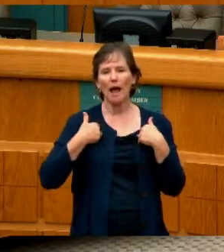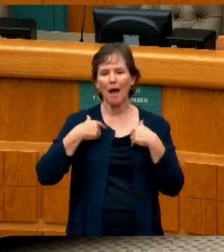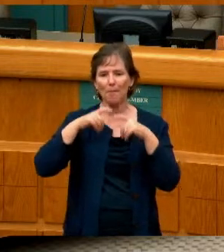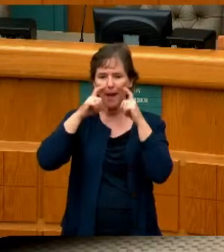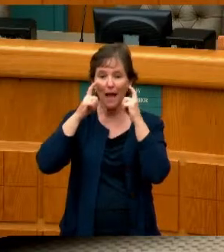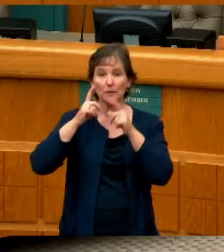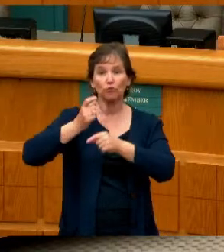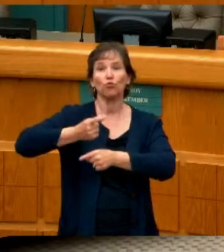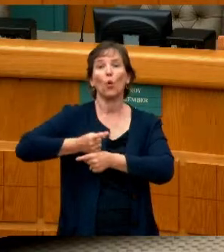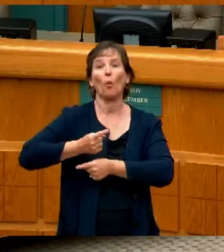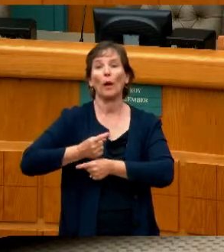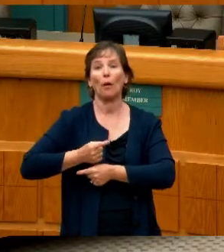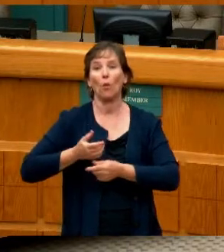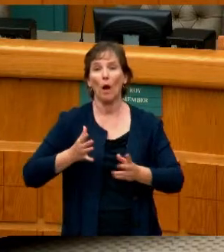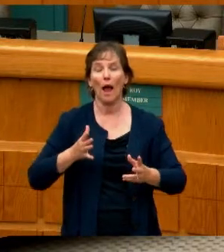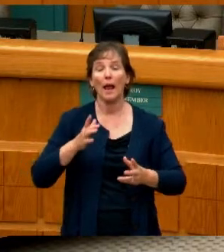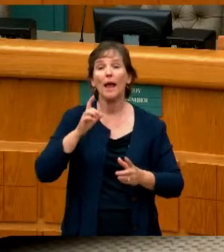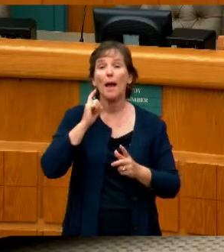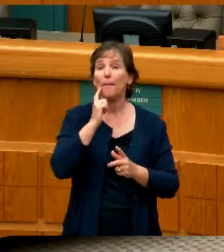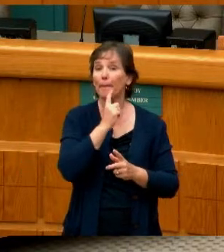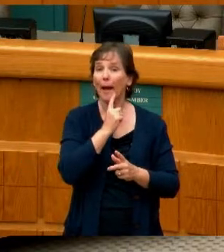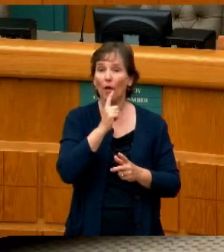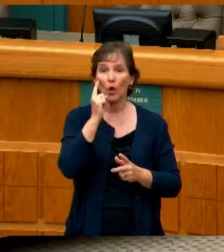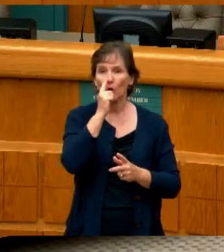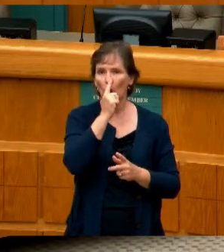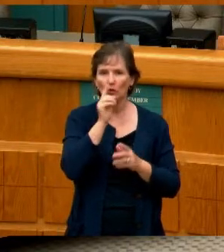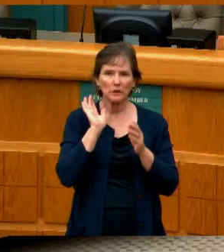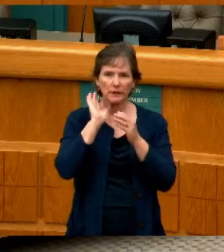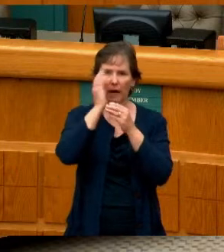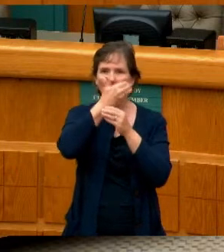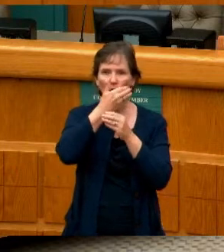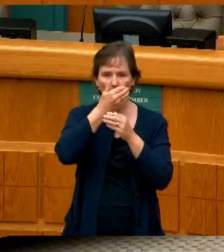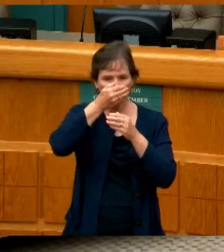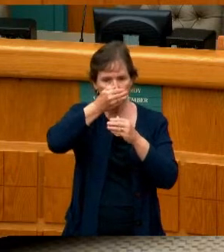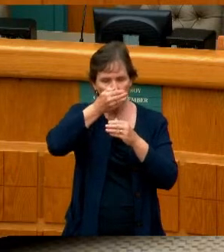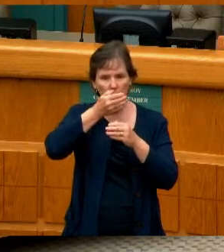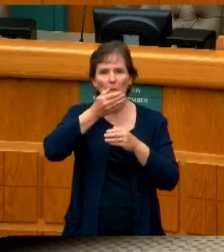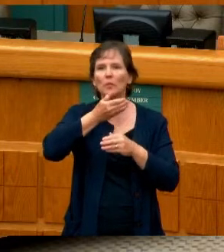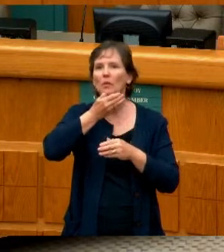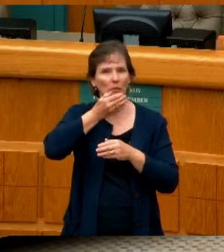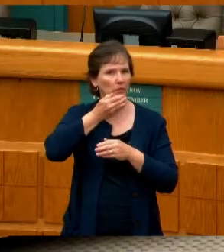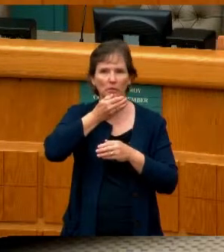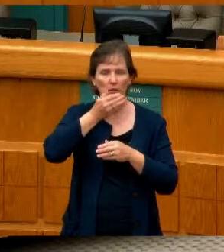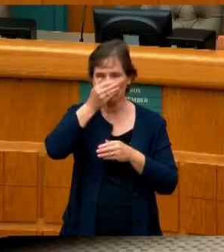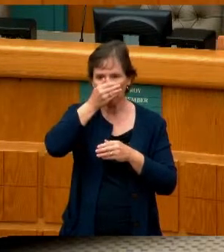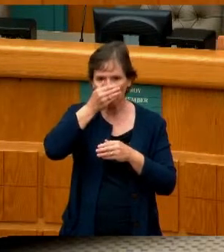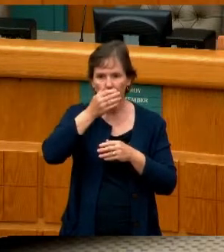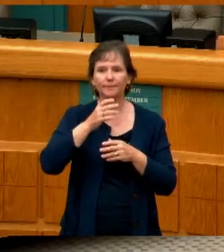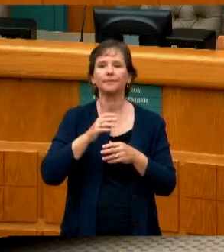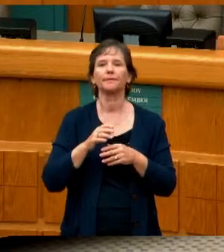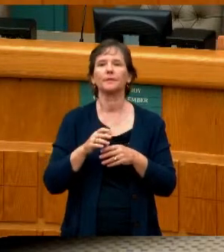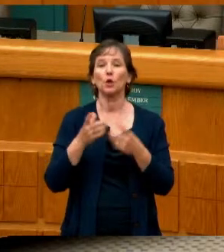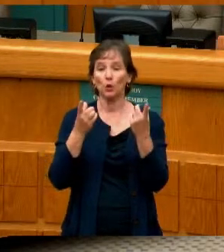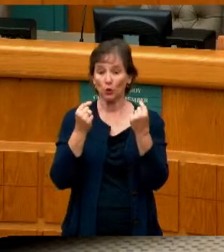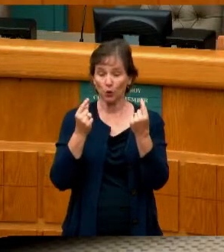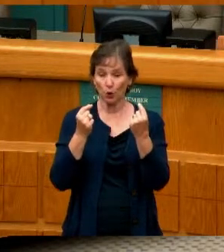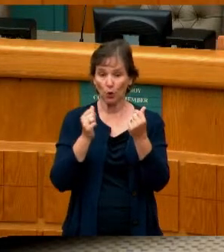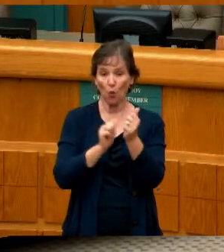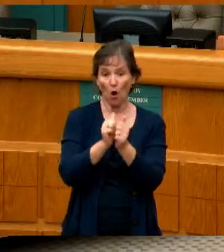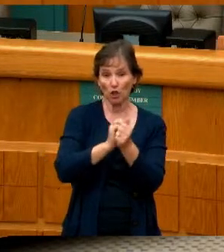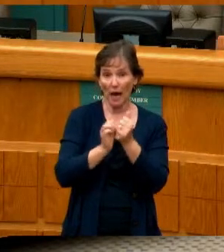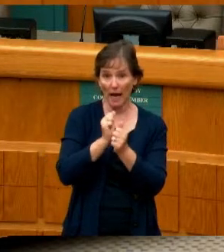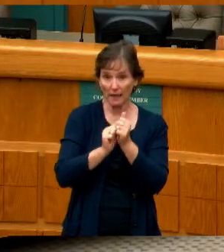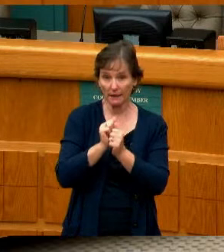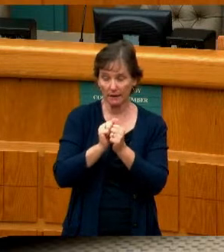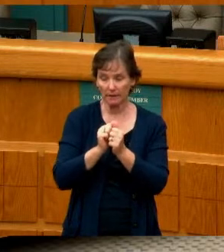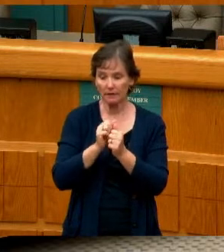those masks on. Make certain everyone wears a mask properly. That means covering their nose and mouth. Washes